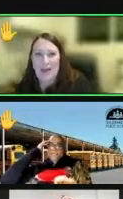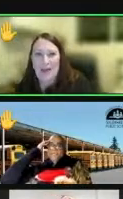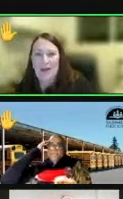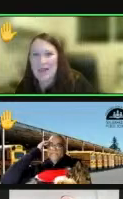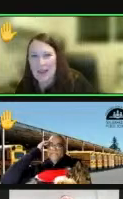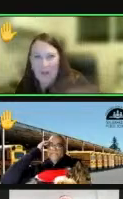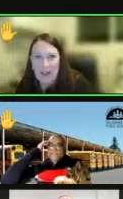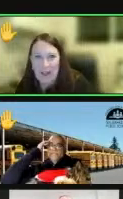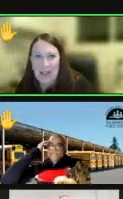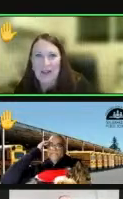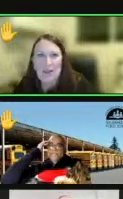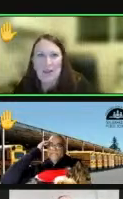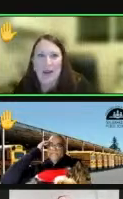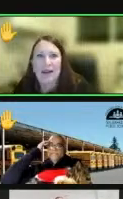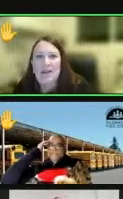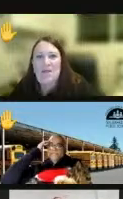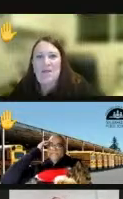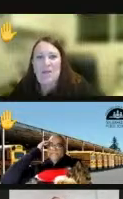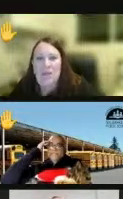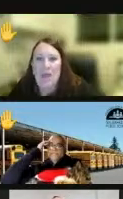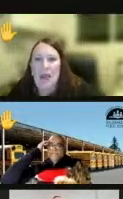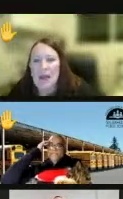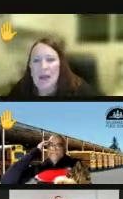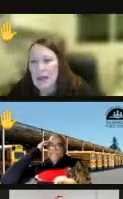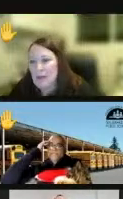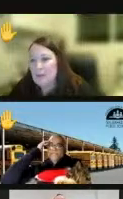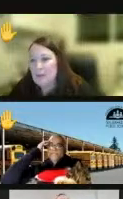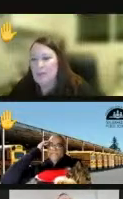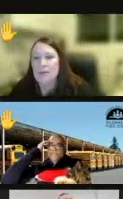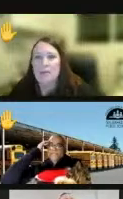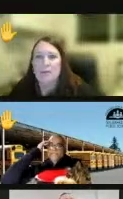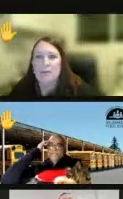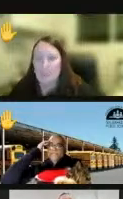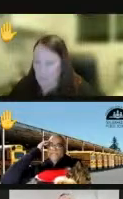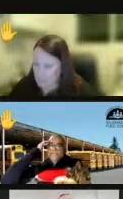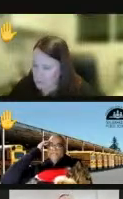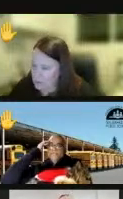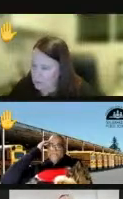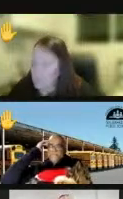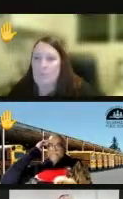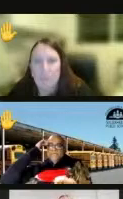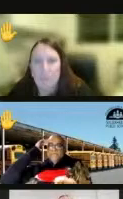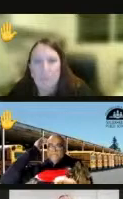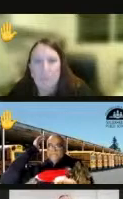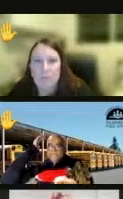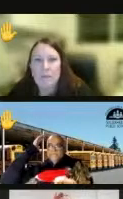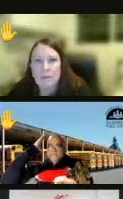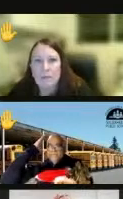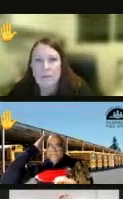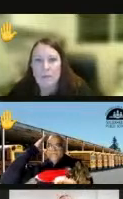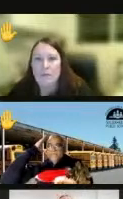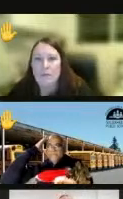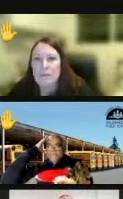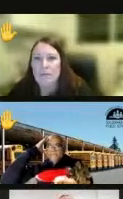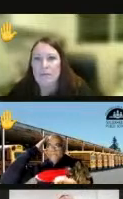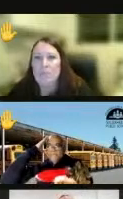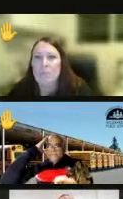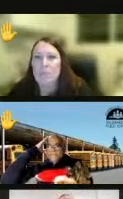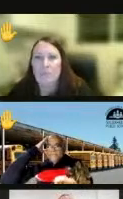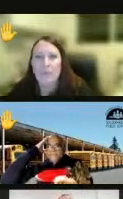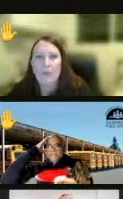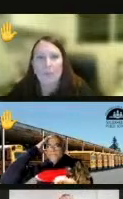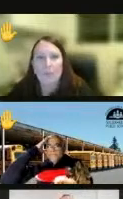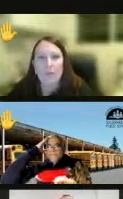Spanish speakers that are learning English, right? It might just be language learners. that and just take out the English